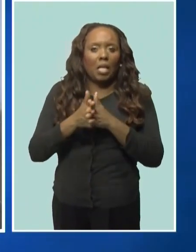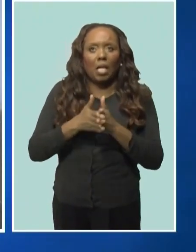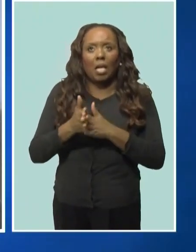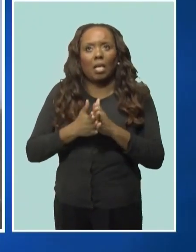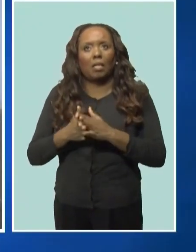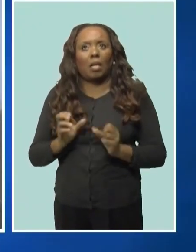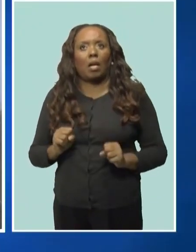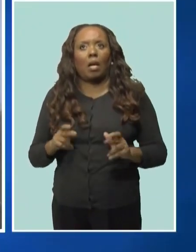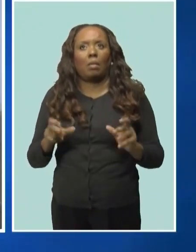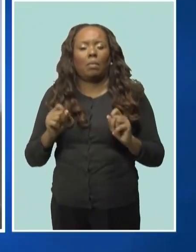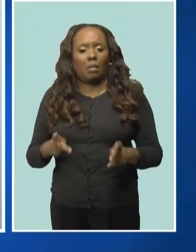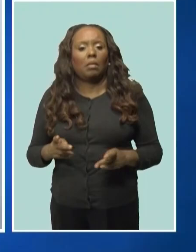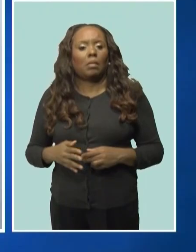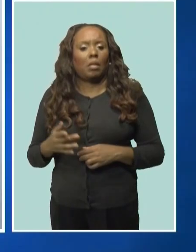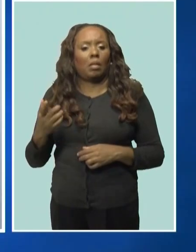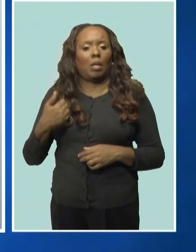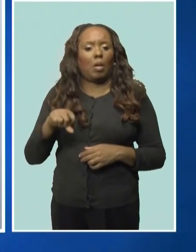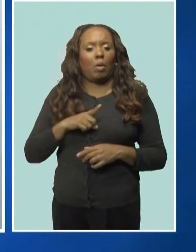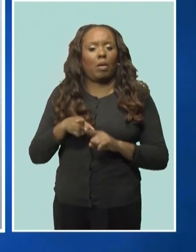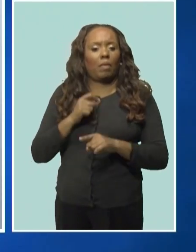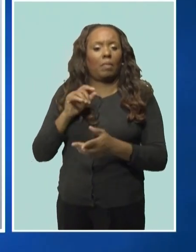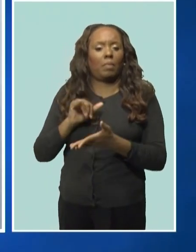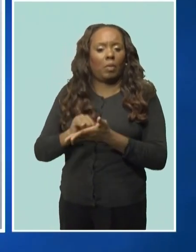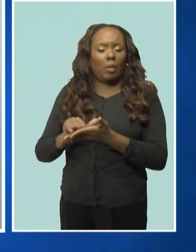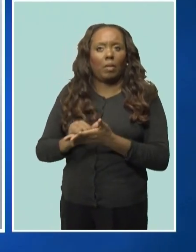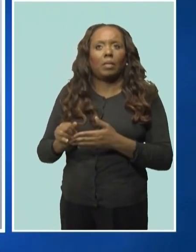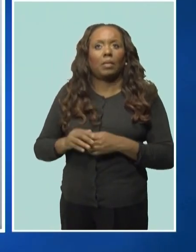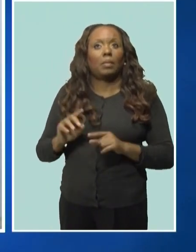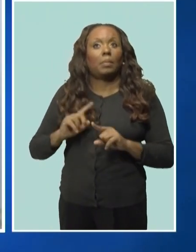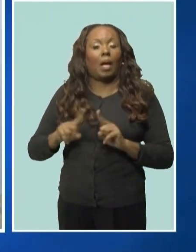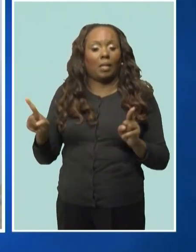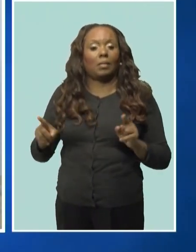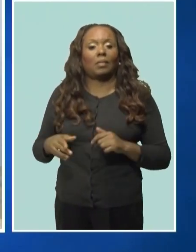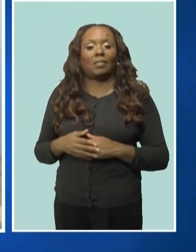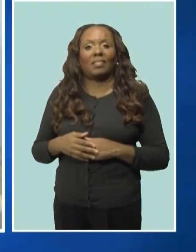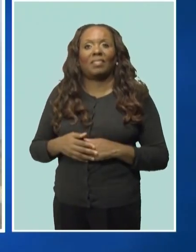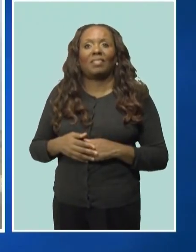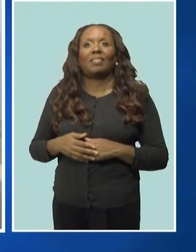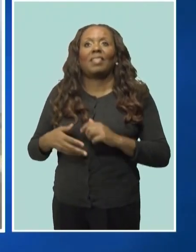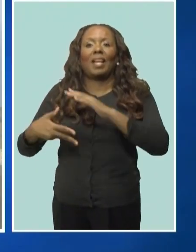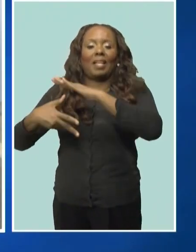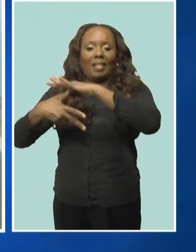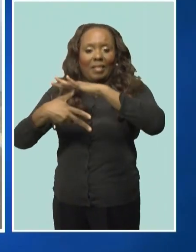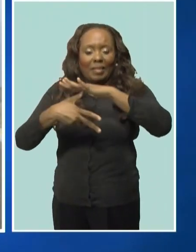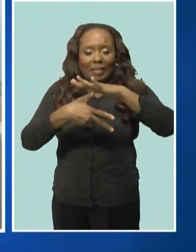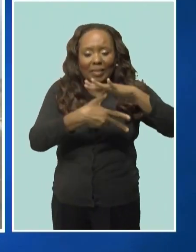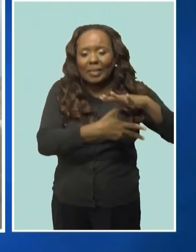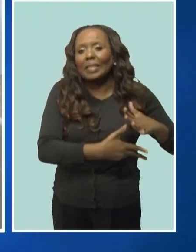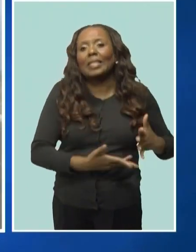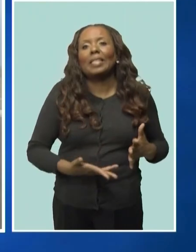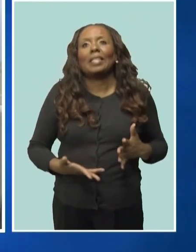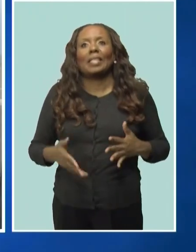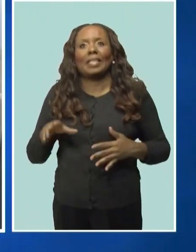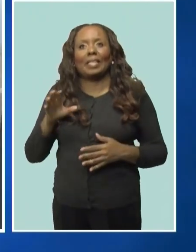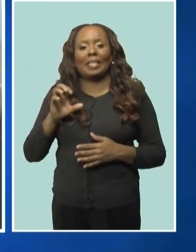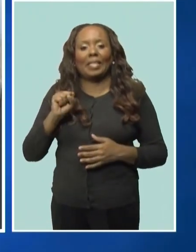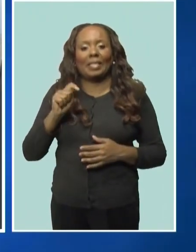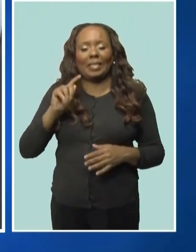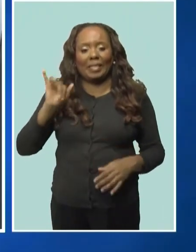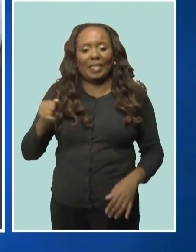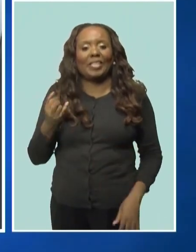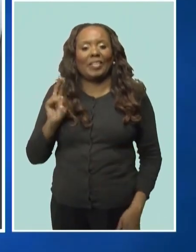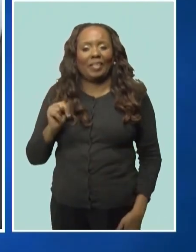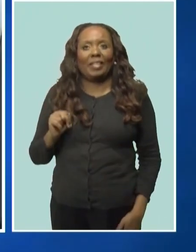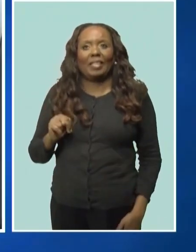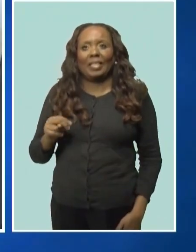presented to us to come here from New York. The highlight of the day, however, was the helicopter ride to the Earth Station in St. John to observe